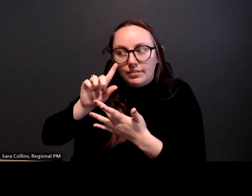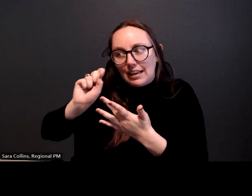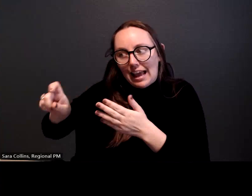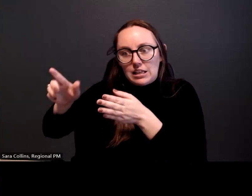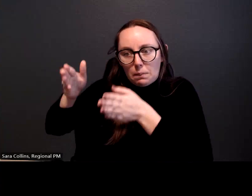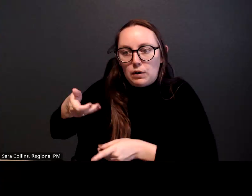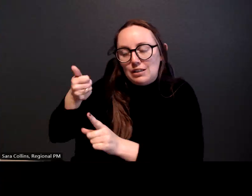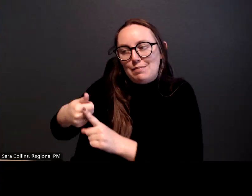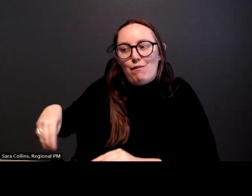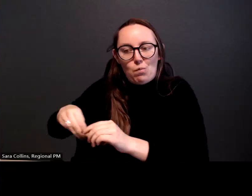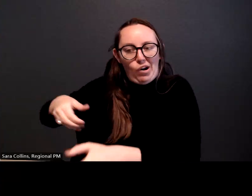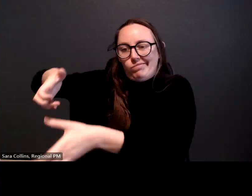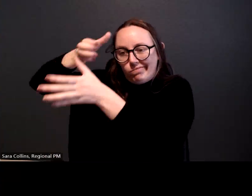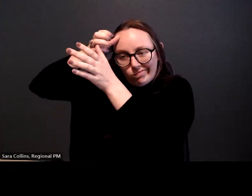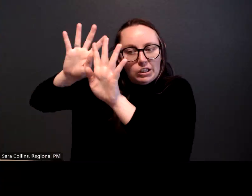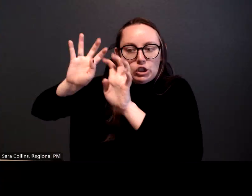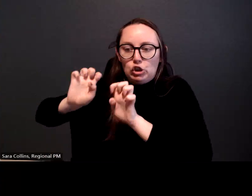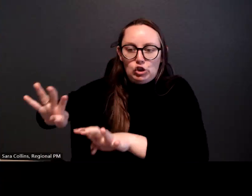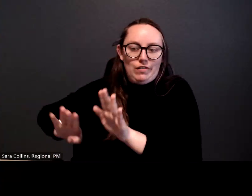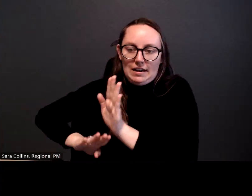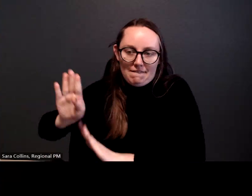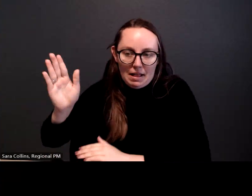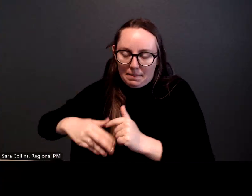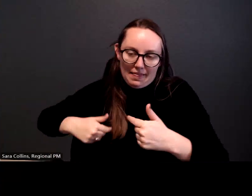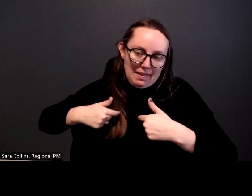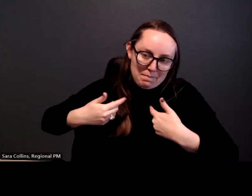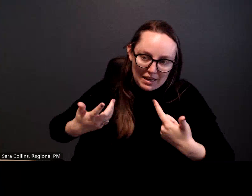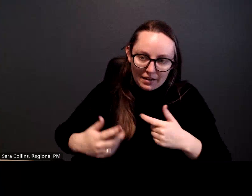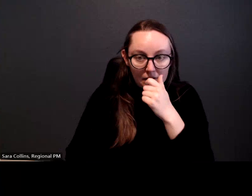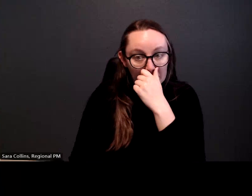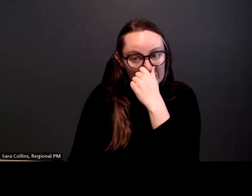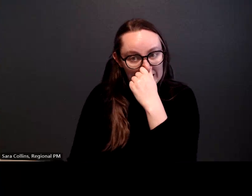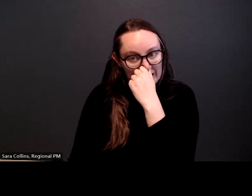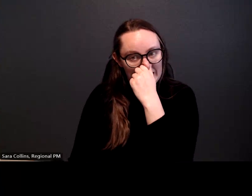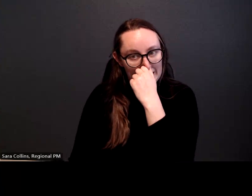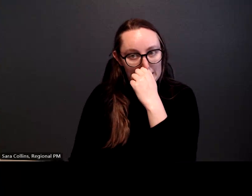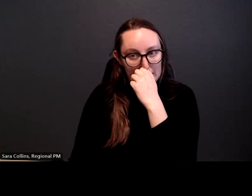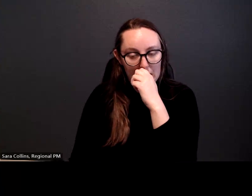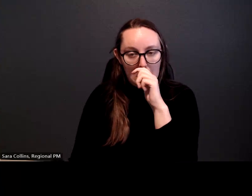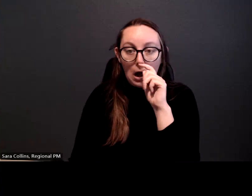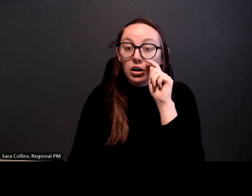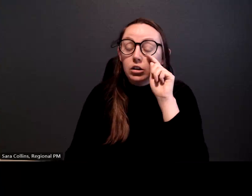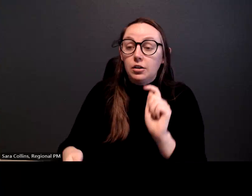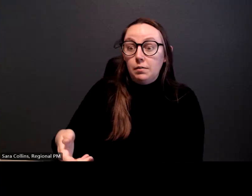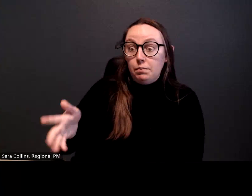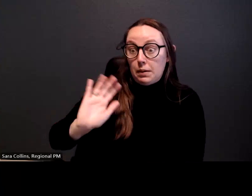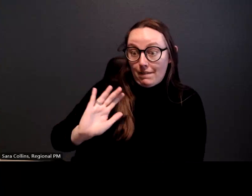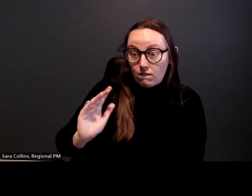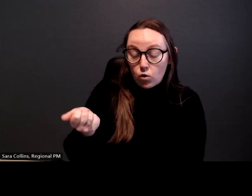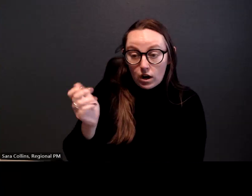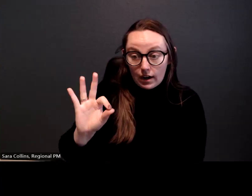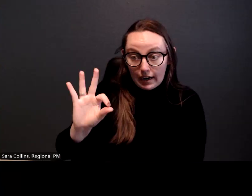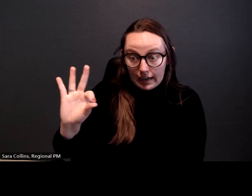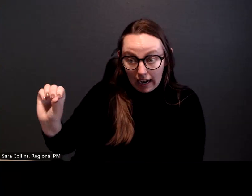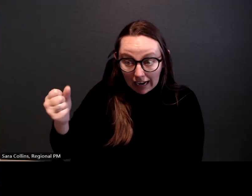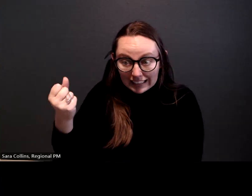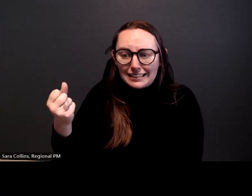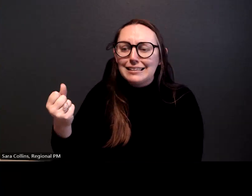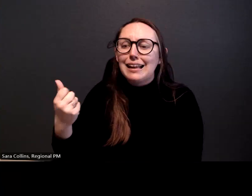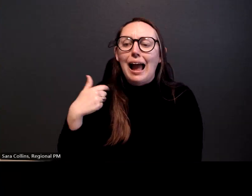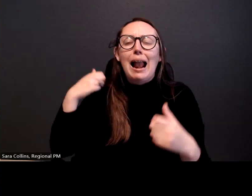of scale. We used to have hundreds of people in the 90s. We had hundreds of people participating in this planning